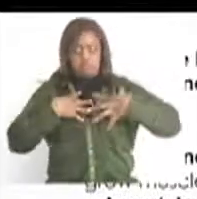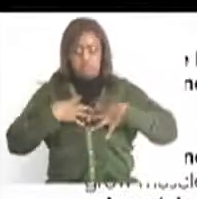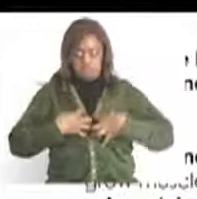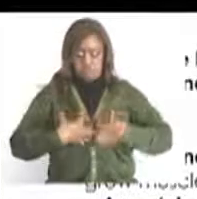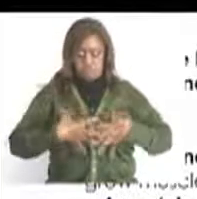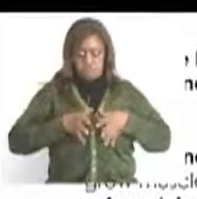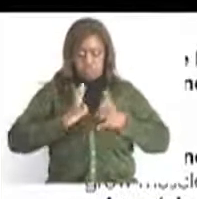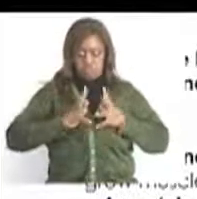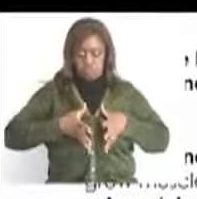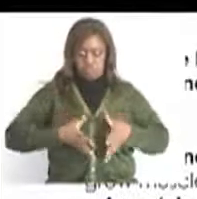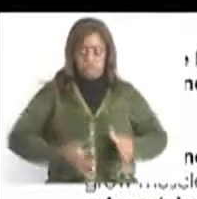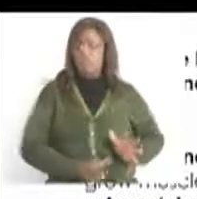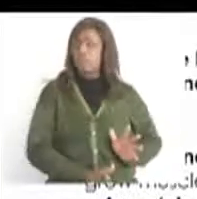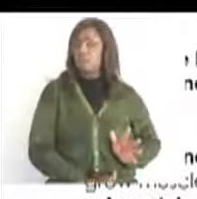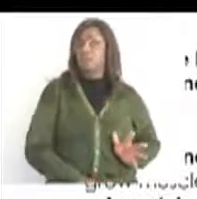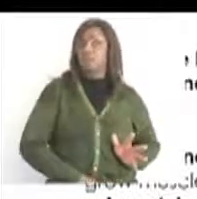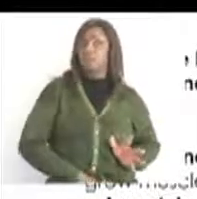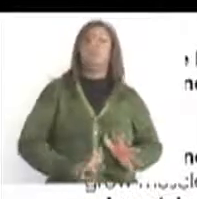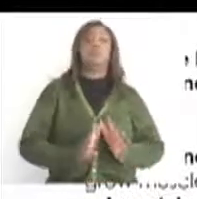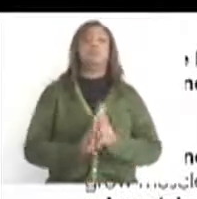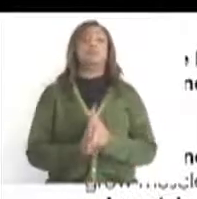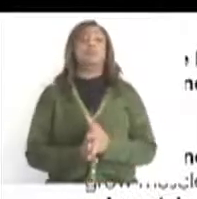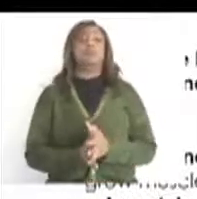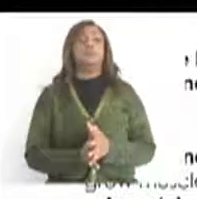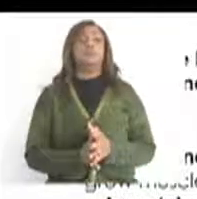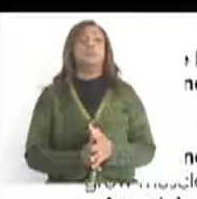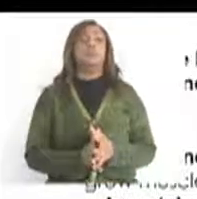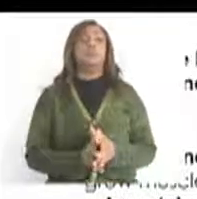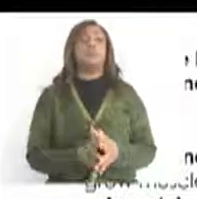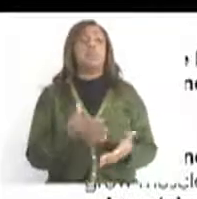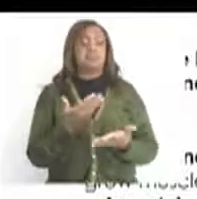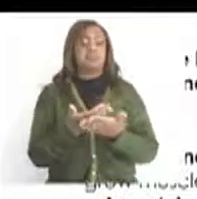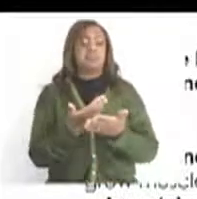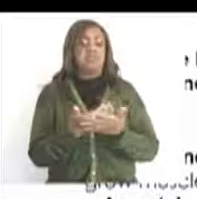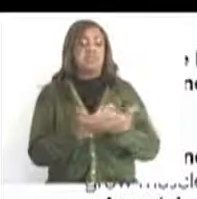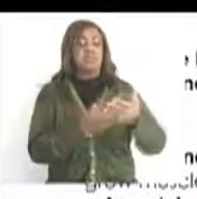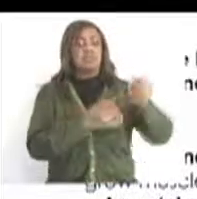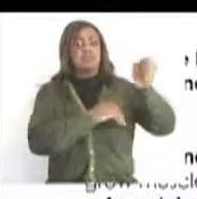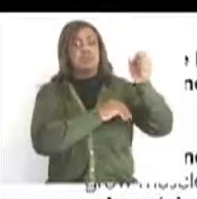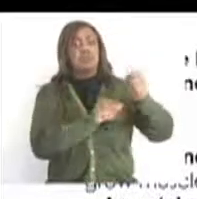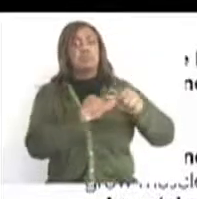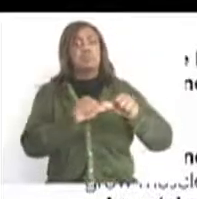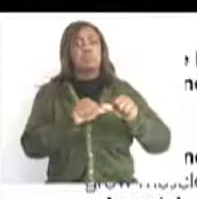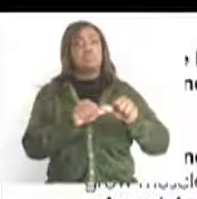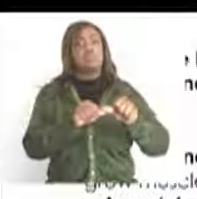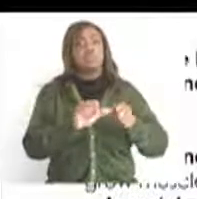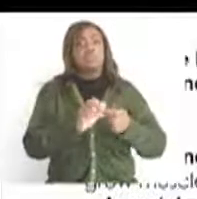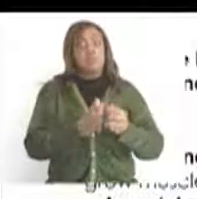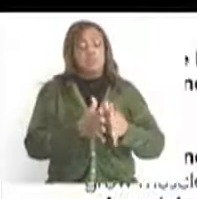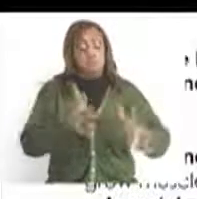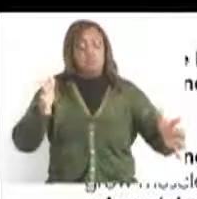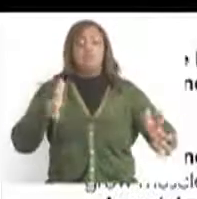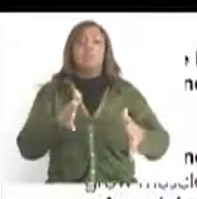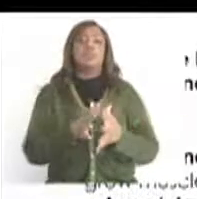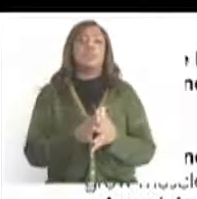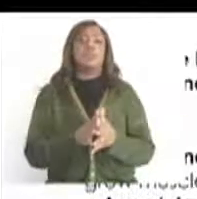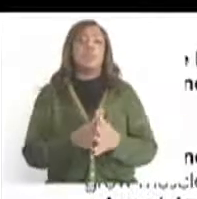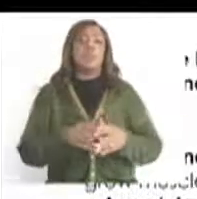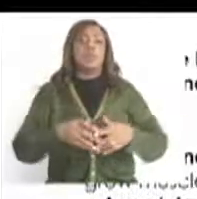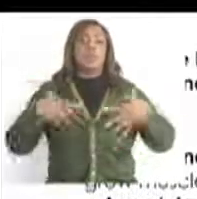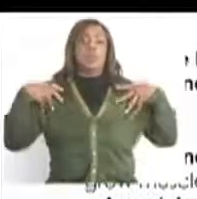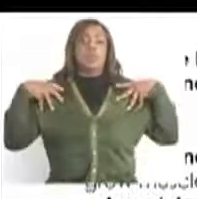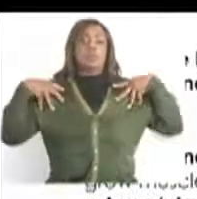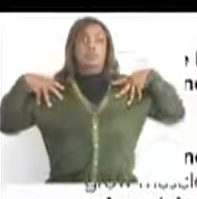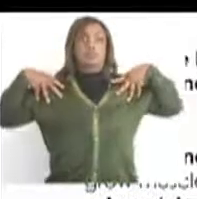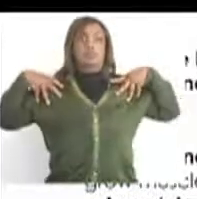parts, legs, and arms. Sweating increases. Broadening of the shoulder due to the enlargement